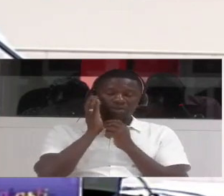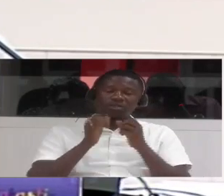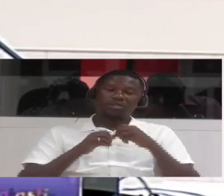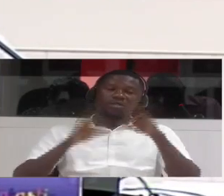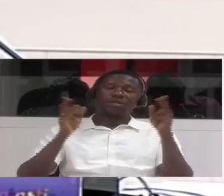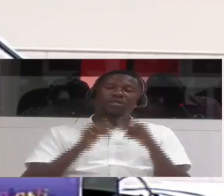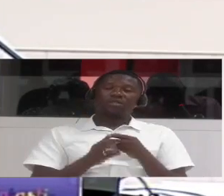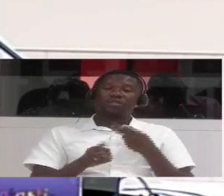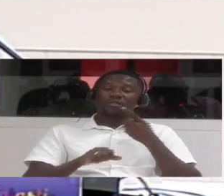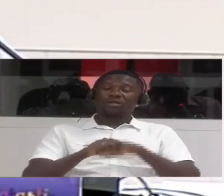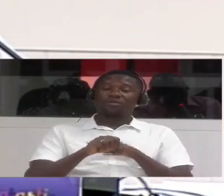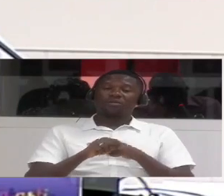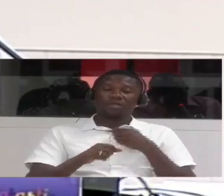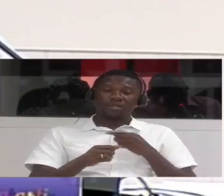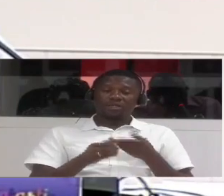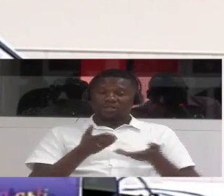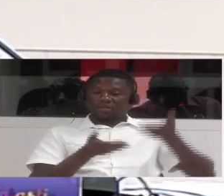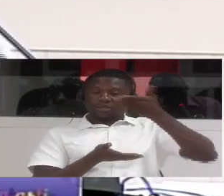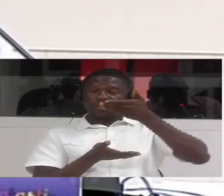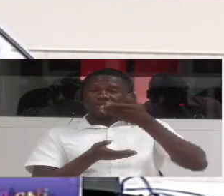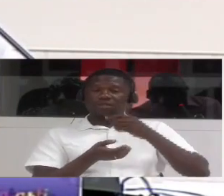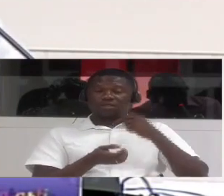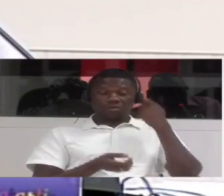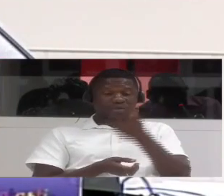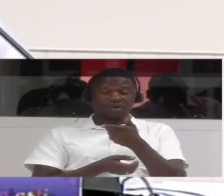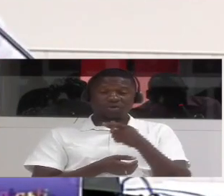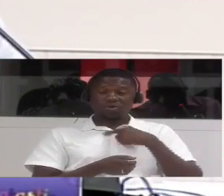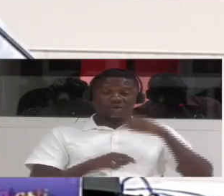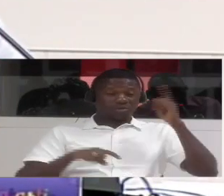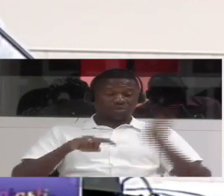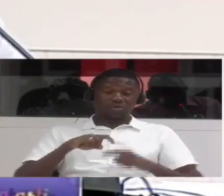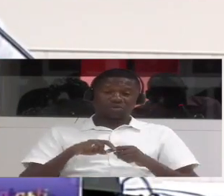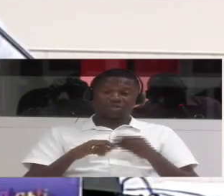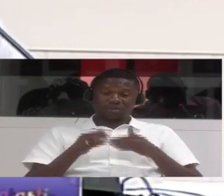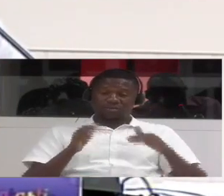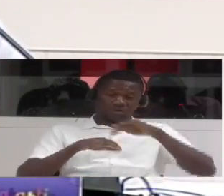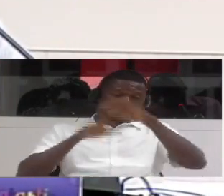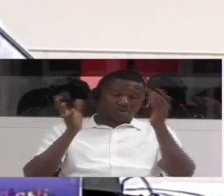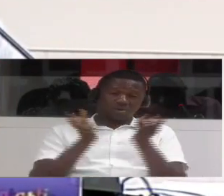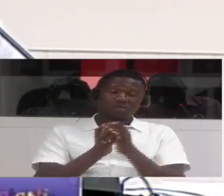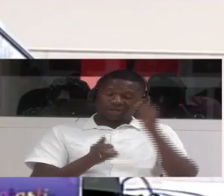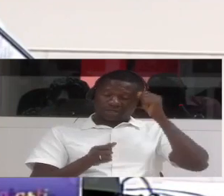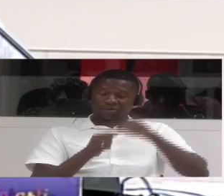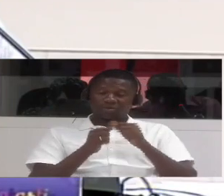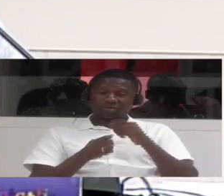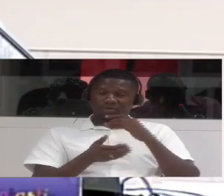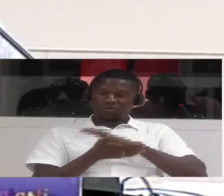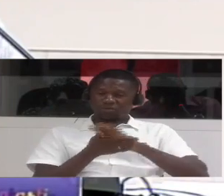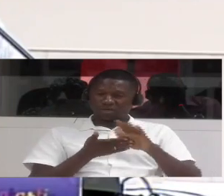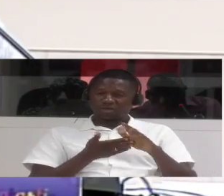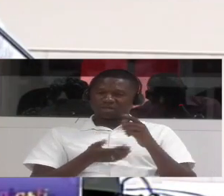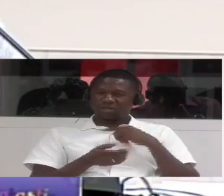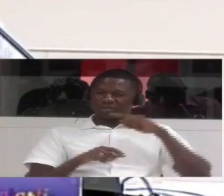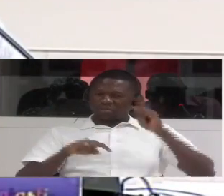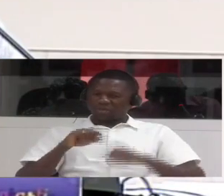they increased the fine or the penalty in general. I think, if I remember quite well, the penalty